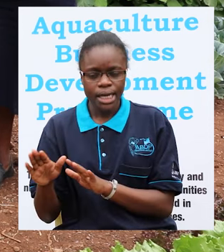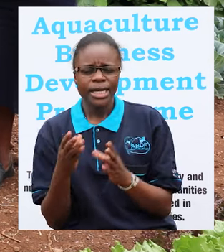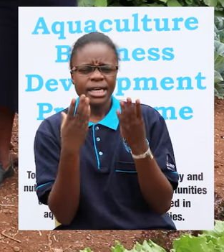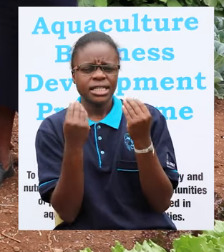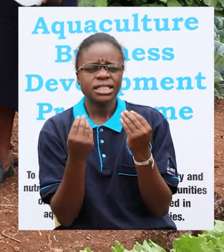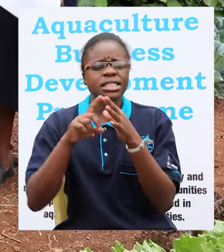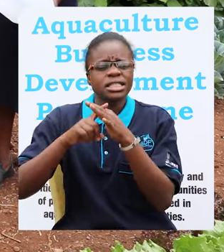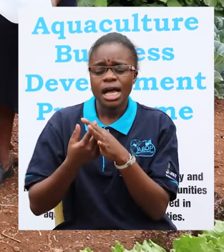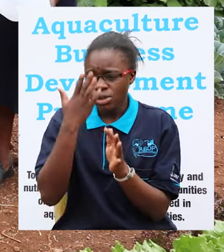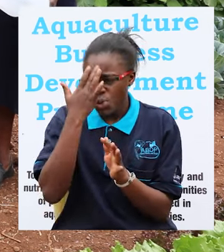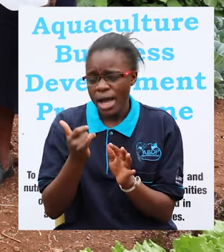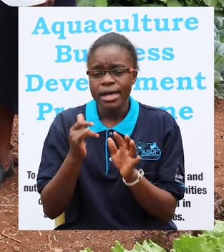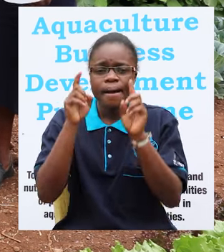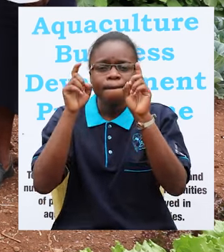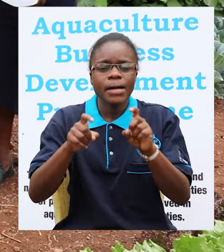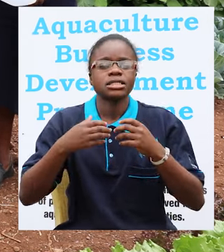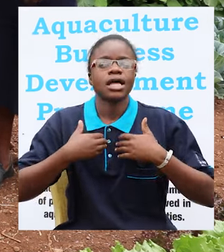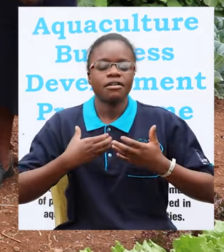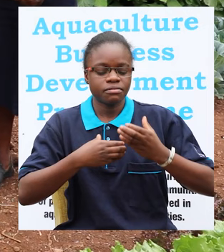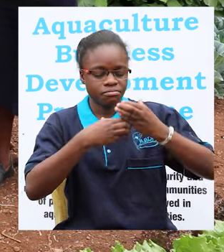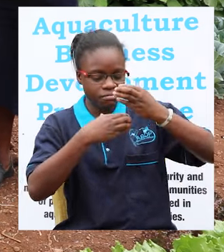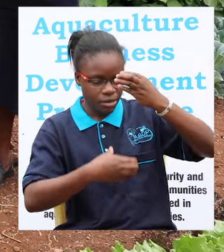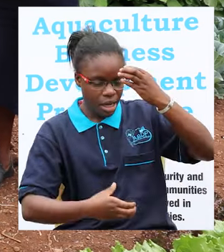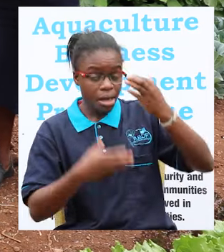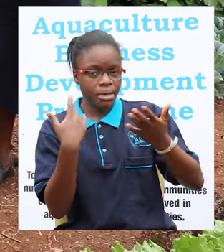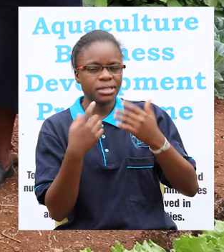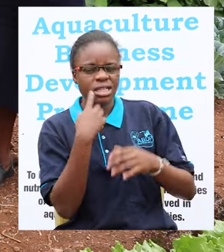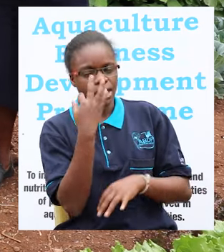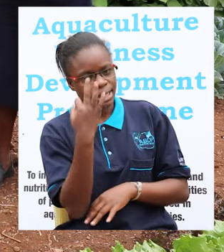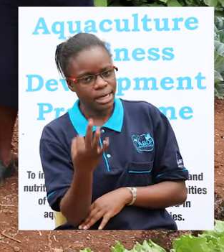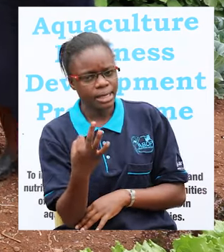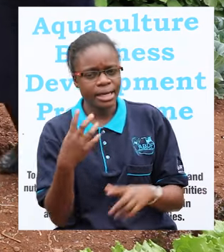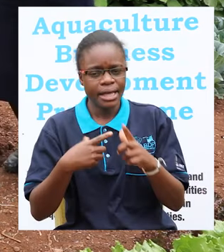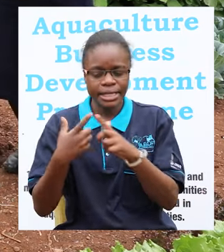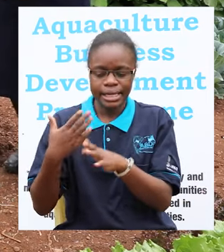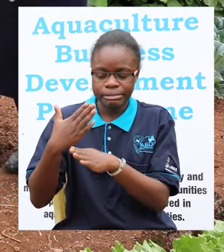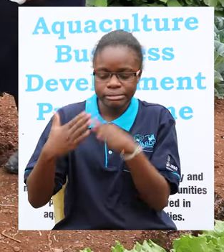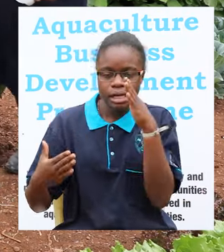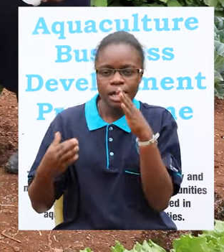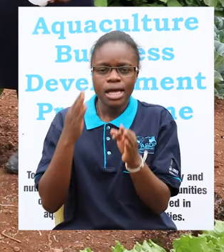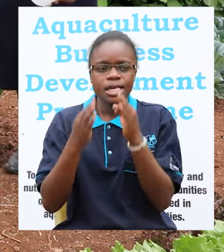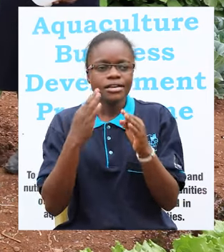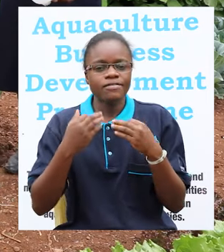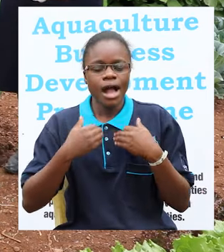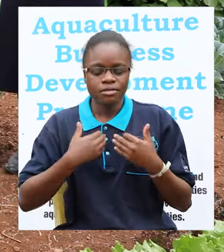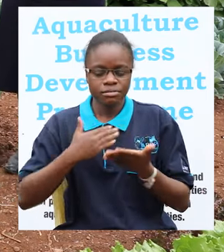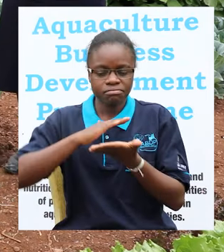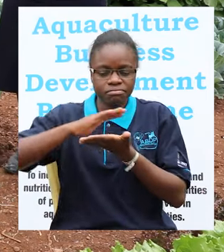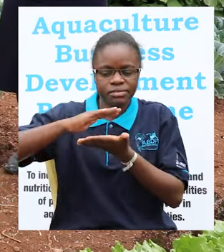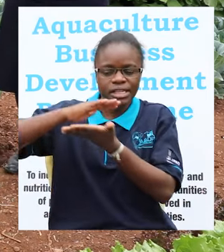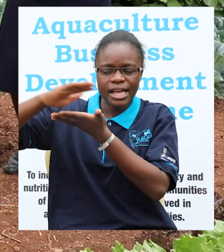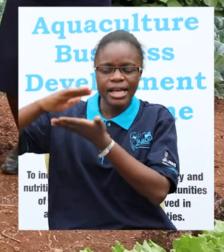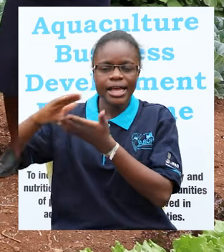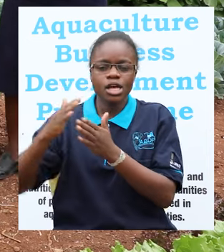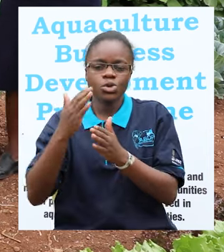several 5-liter jerry cans, which are cut in opposite directions, like this particular one. If I was to have another layer